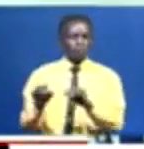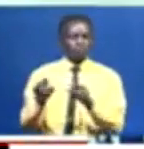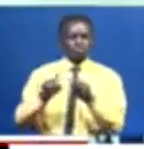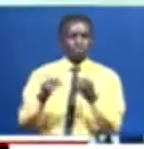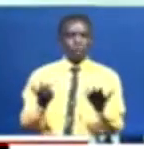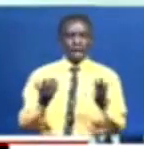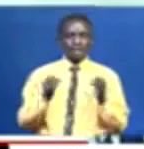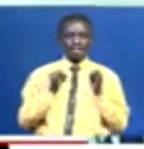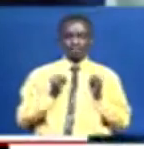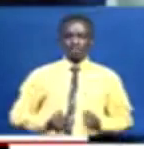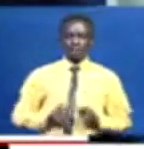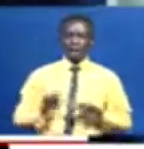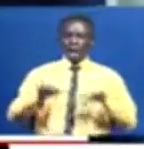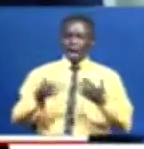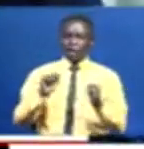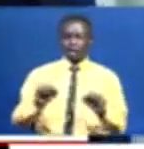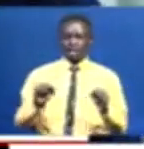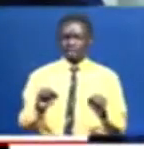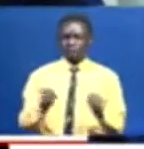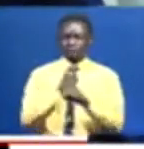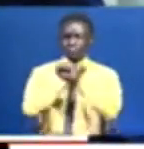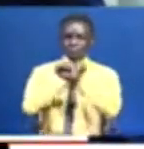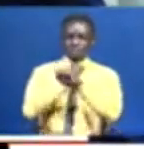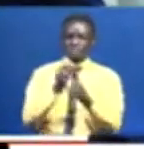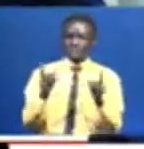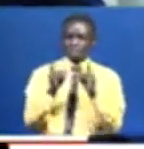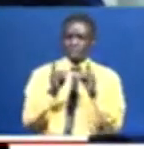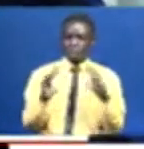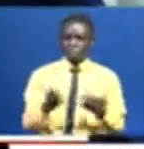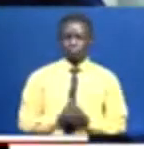how does one secure their data? Great question. So